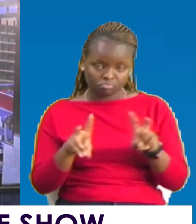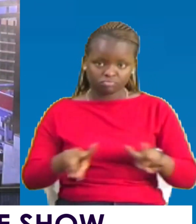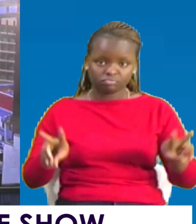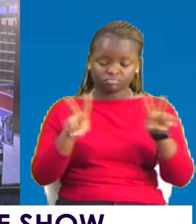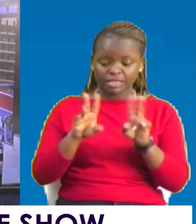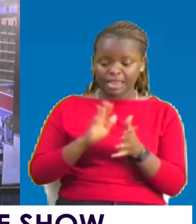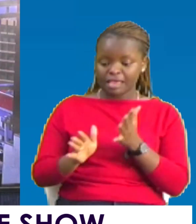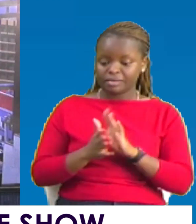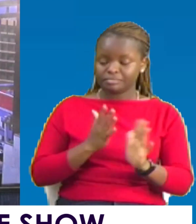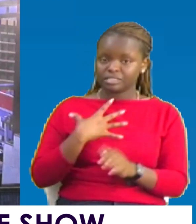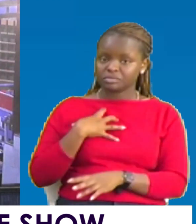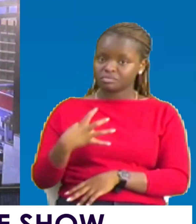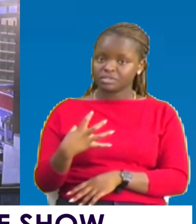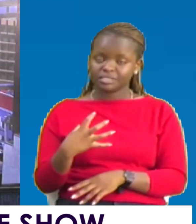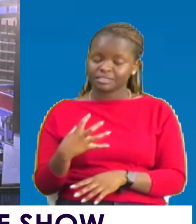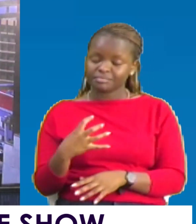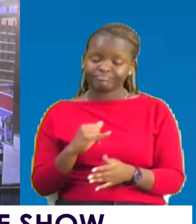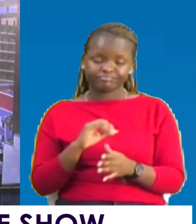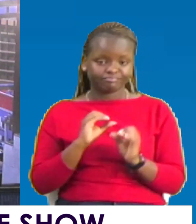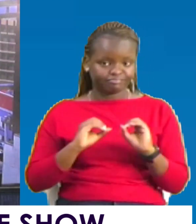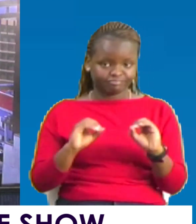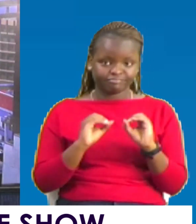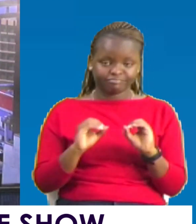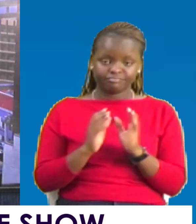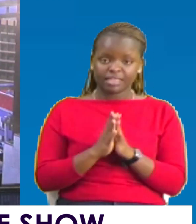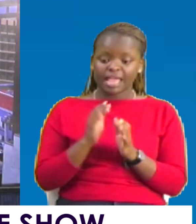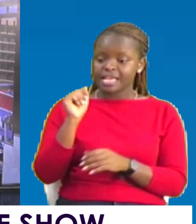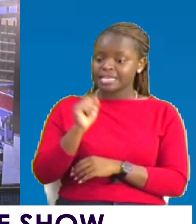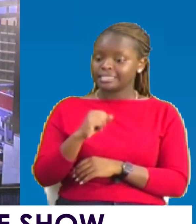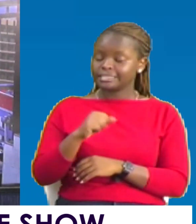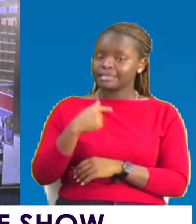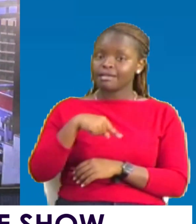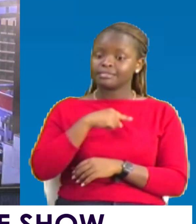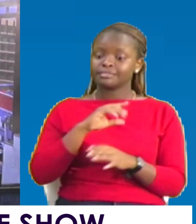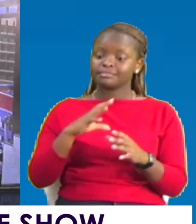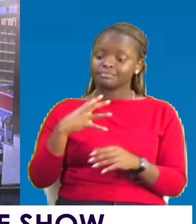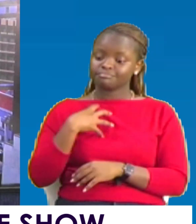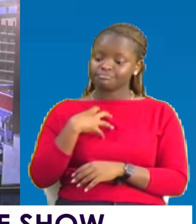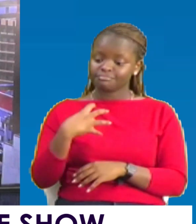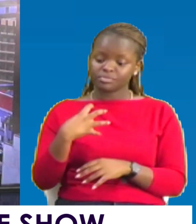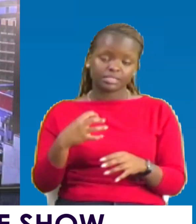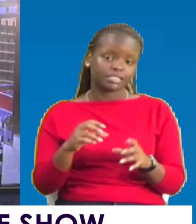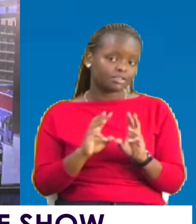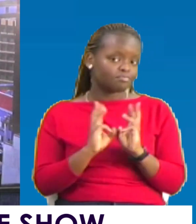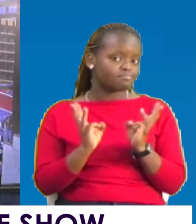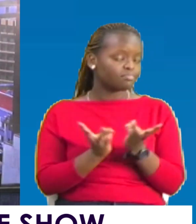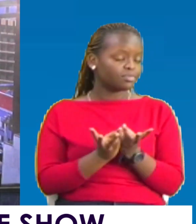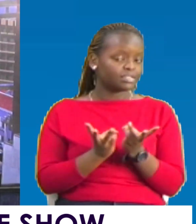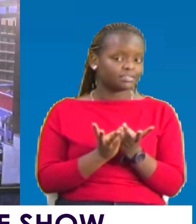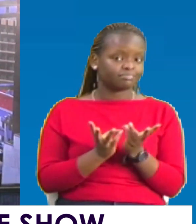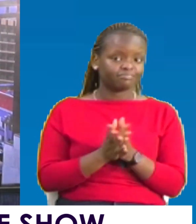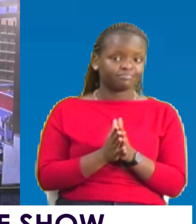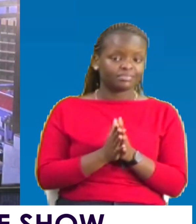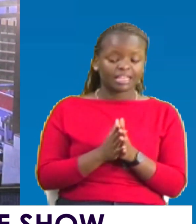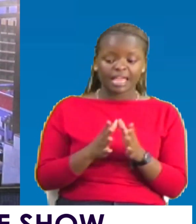empty materialism. Not just empty materialism. Yes, we are in a material world, but go deeper than just